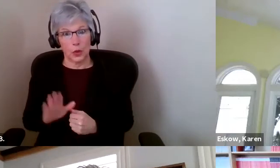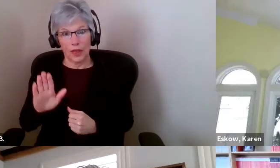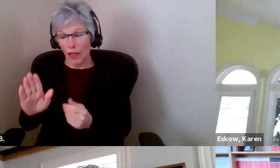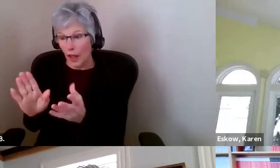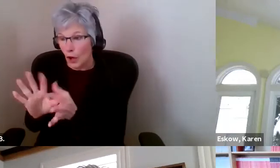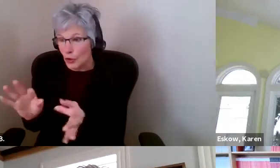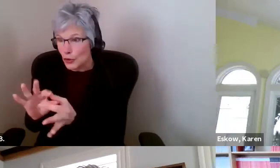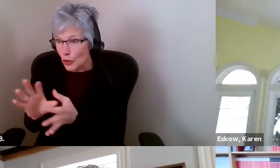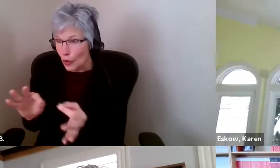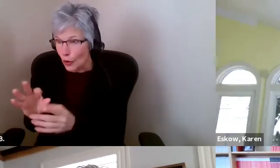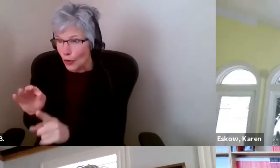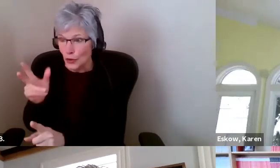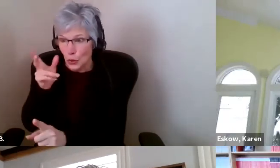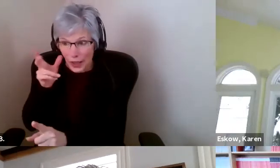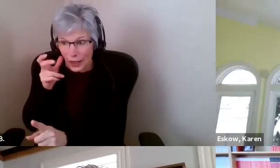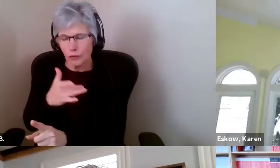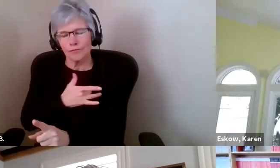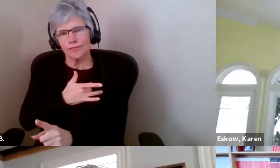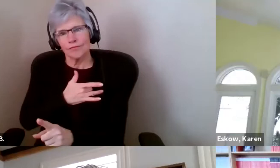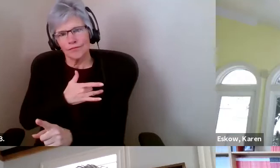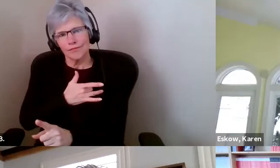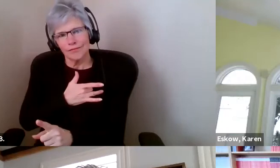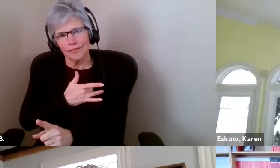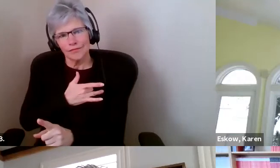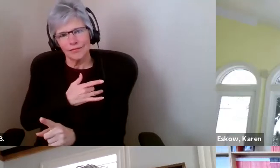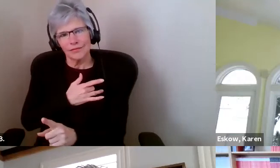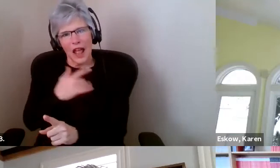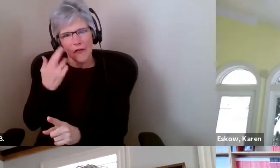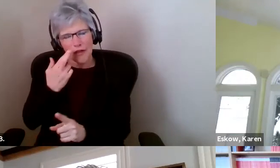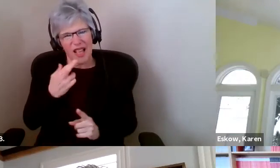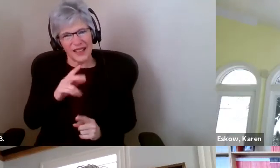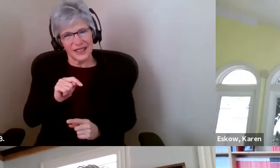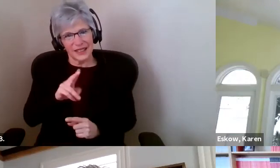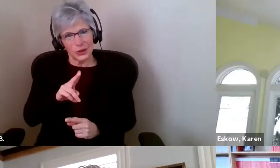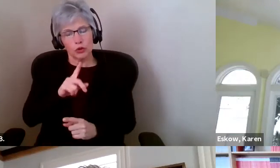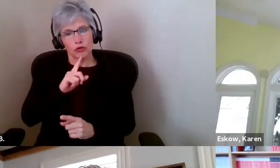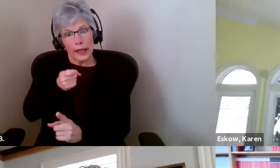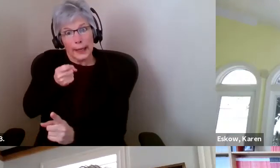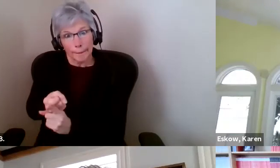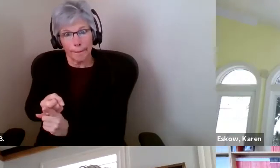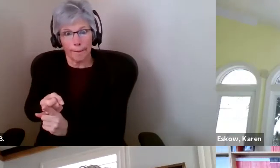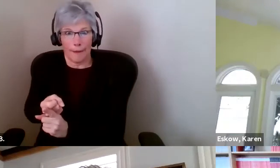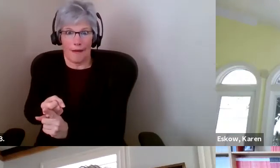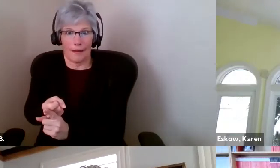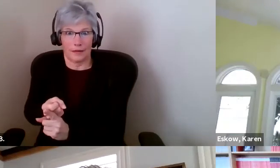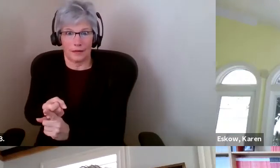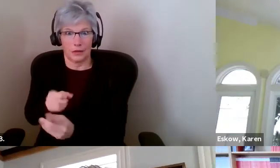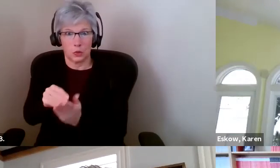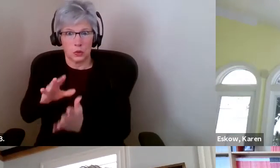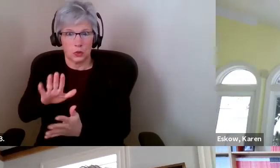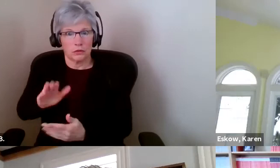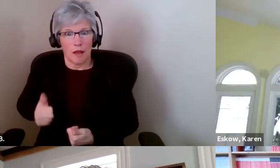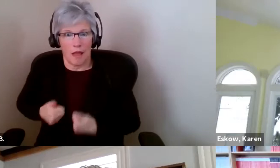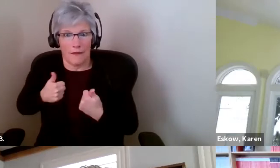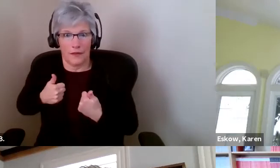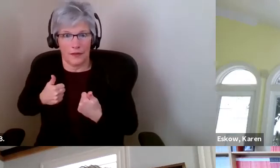to think about the impact we have on students' lives. You know, they come to us, these alumni are not, you know, they're